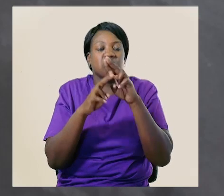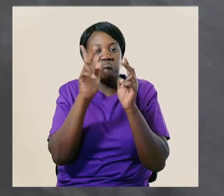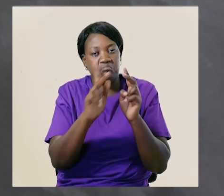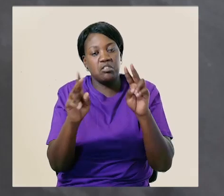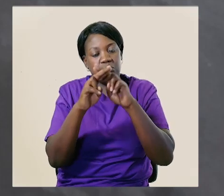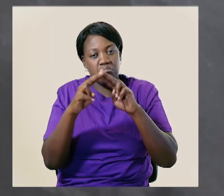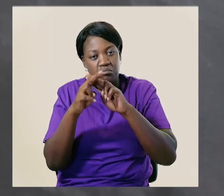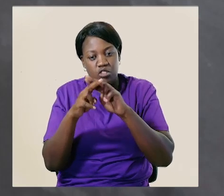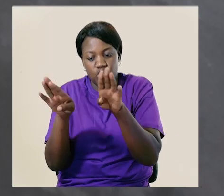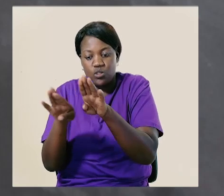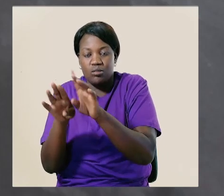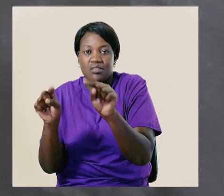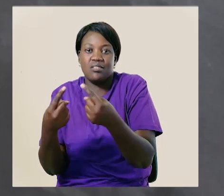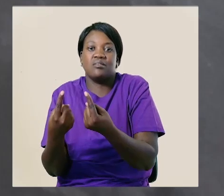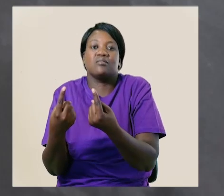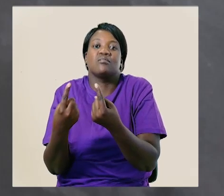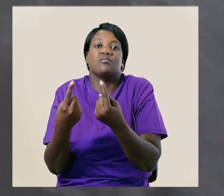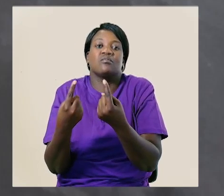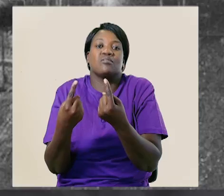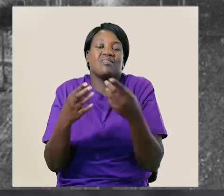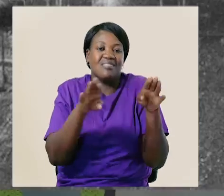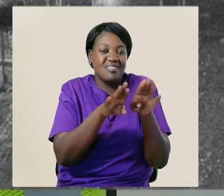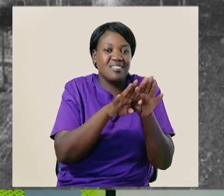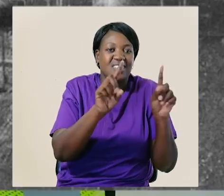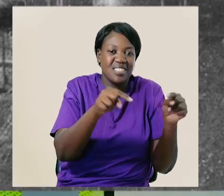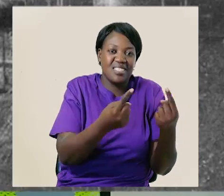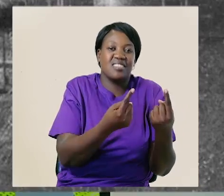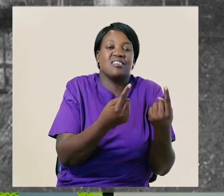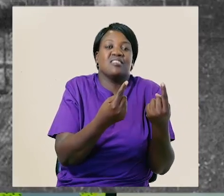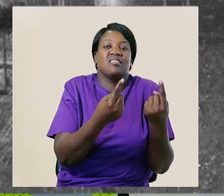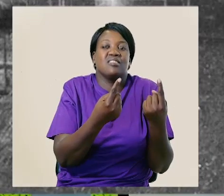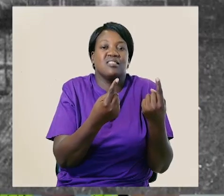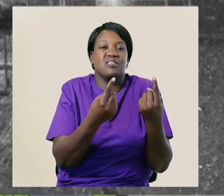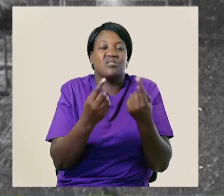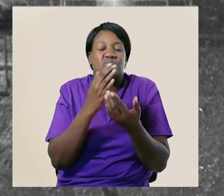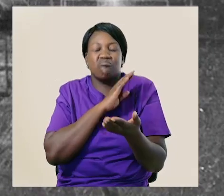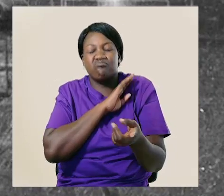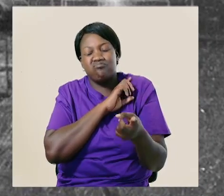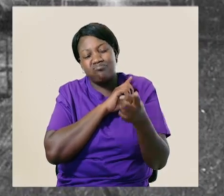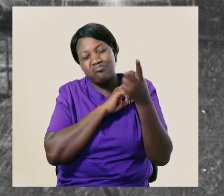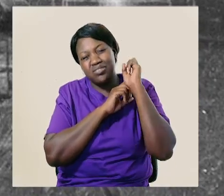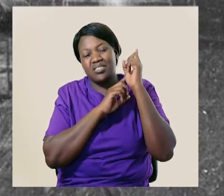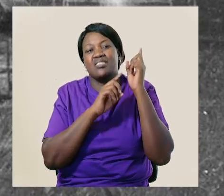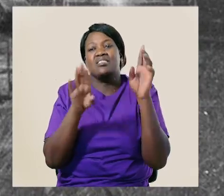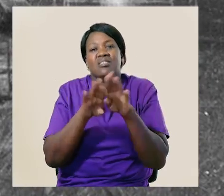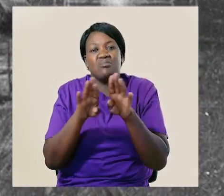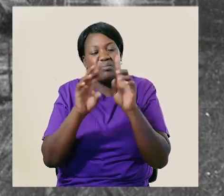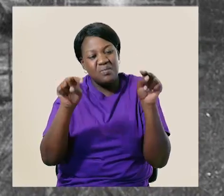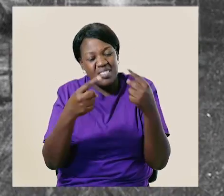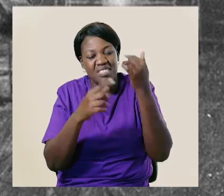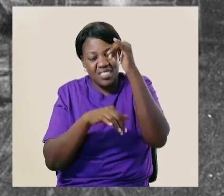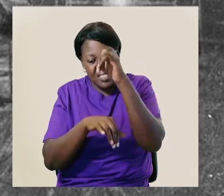to produce something. Production. Production has occurred for as long as people have lived on the